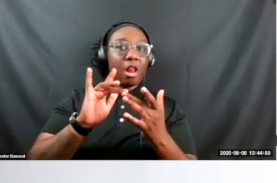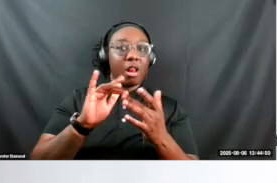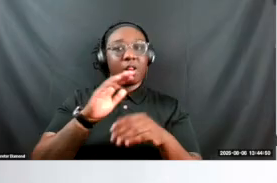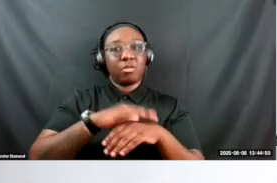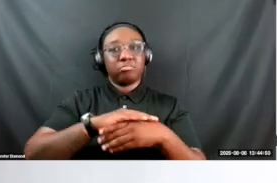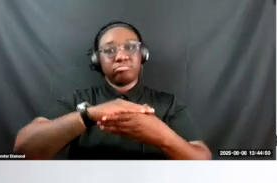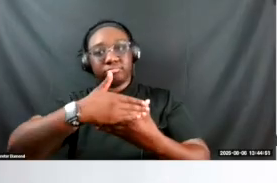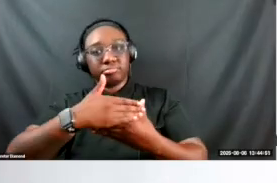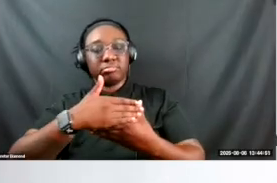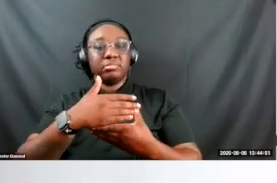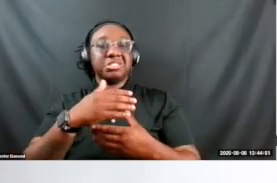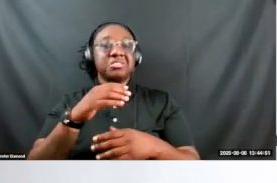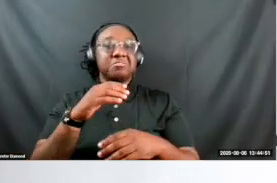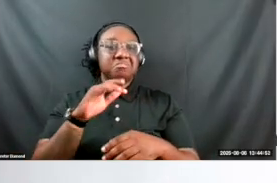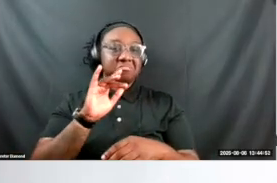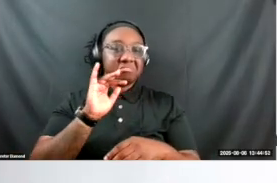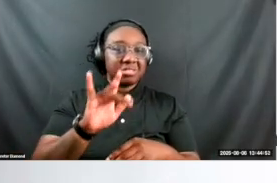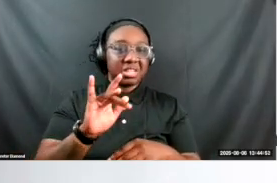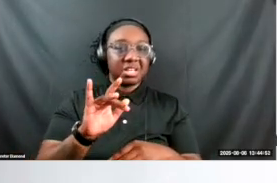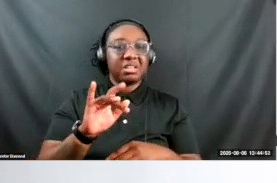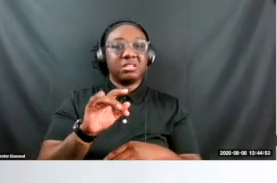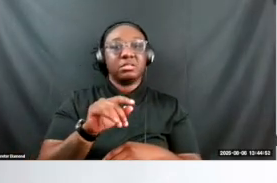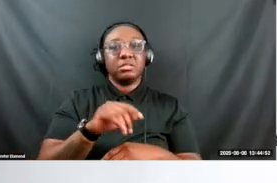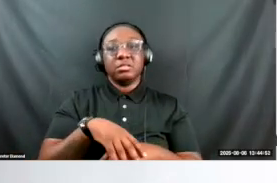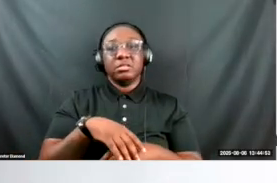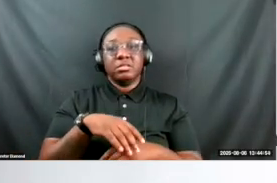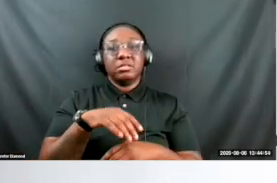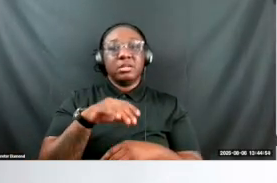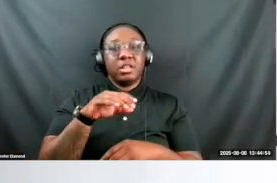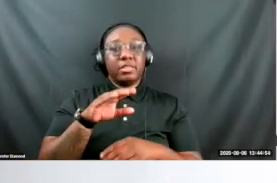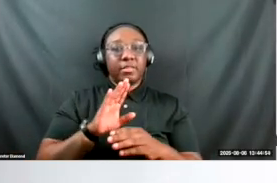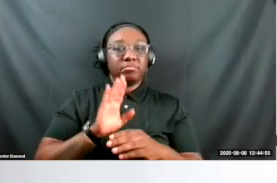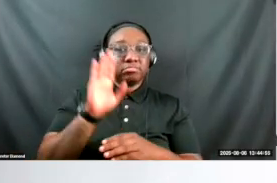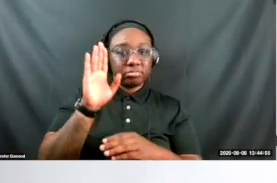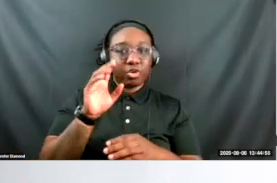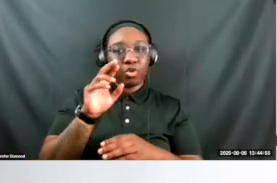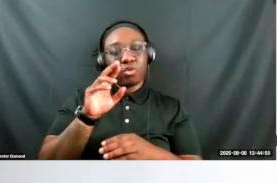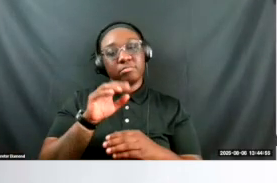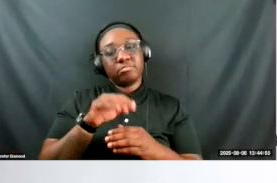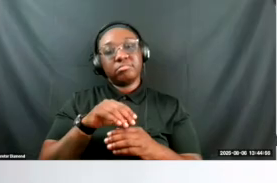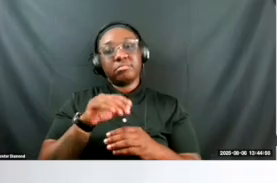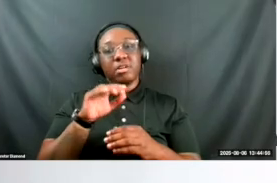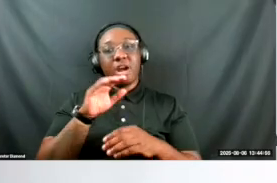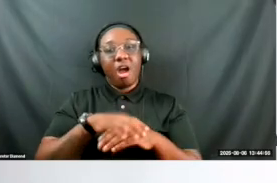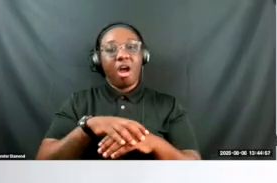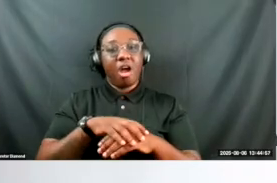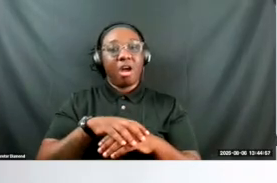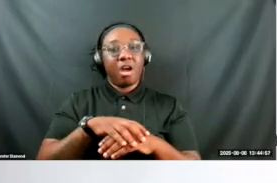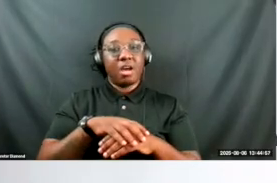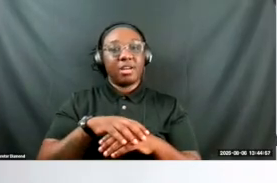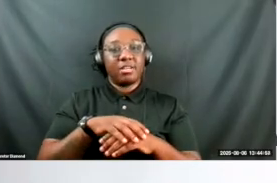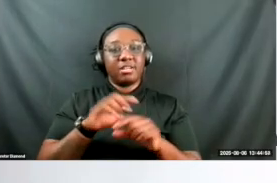bar under the Participants tab. If you are using an updated version of Zoom, you may need to click on the React